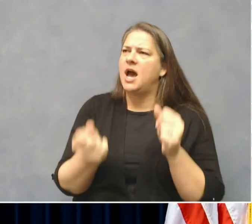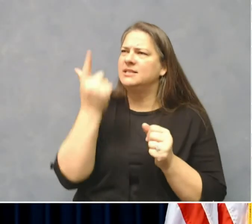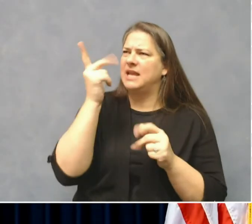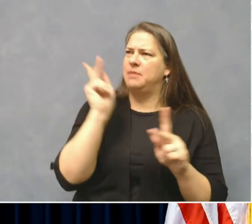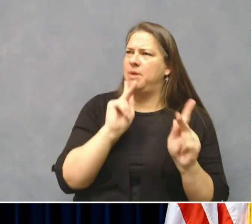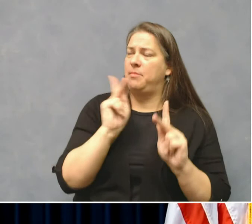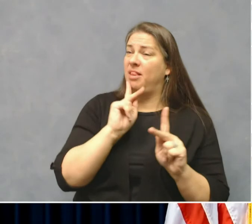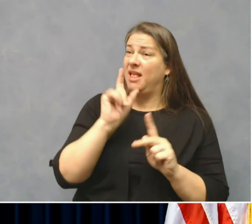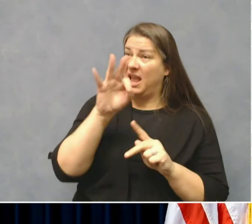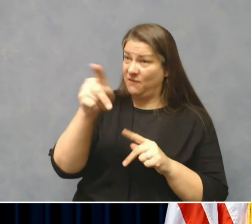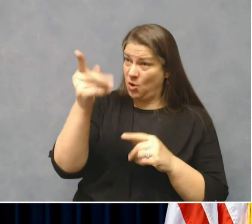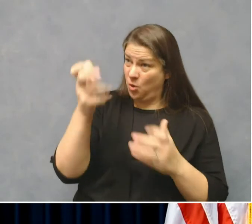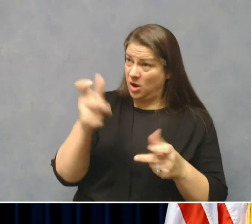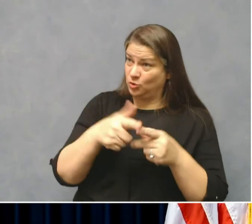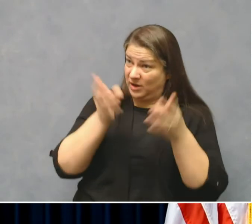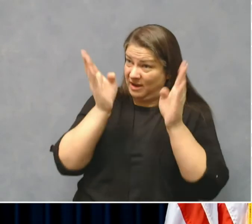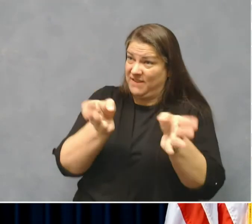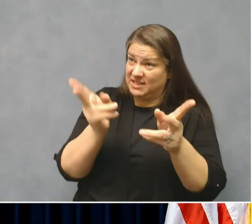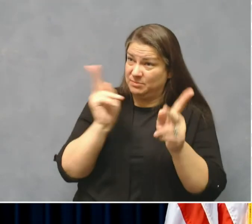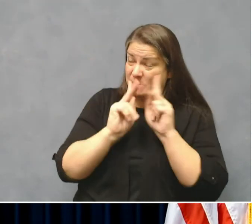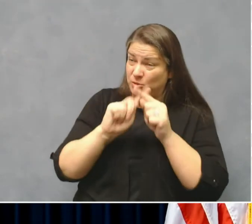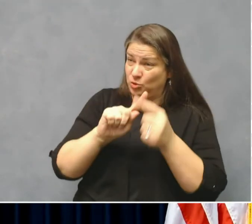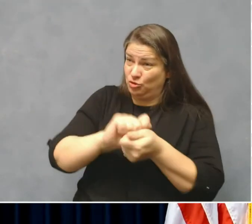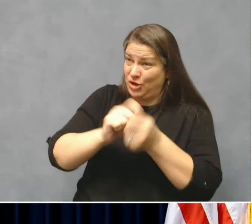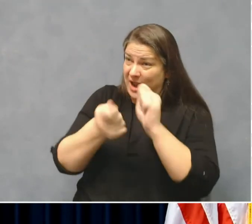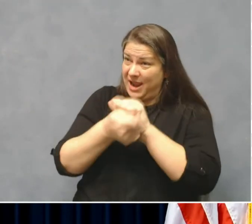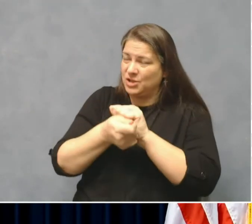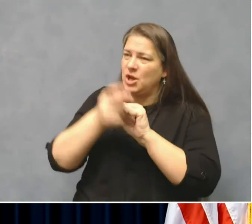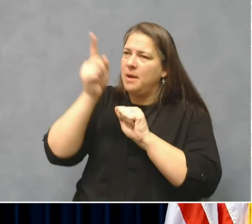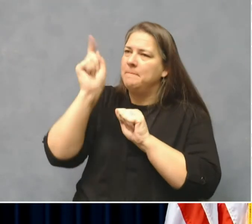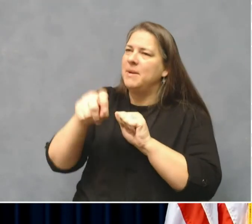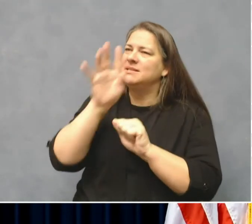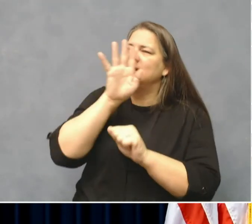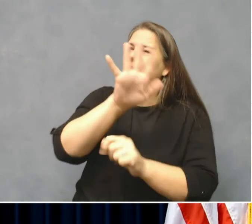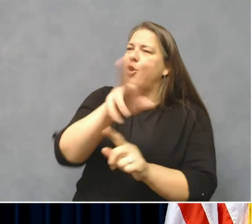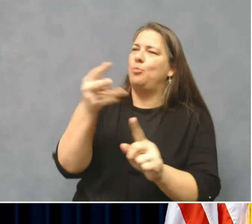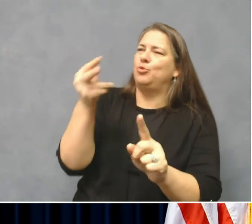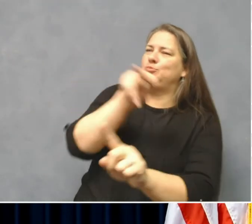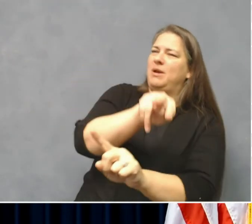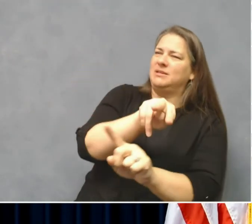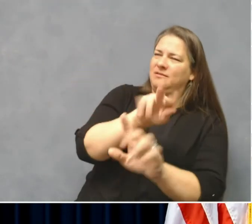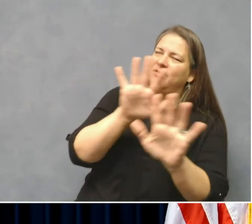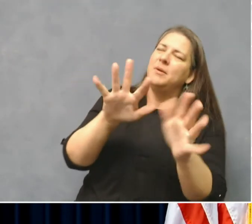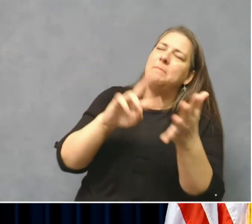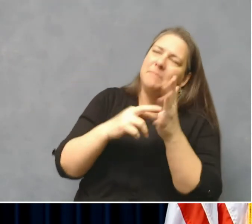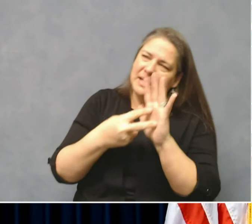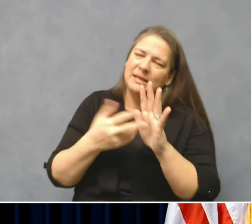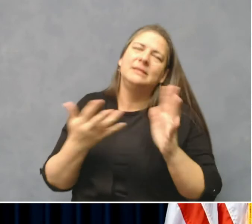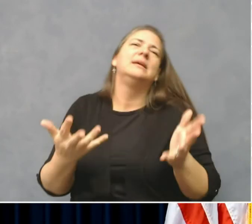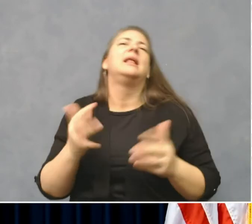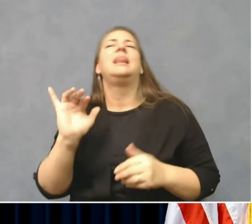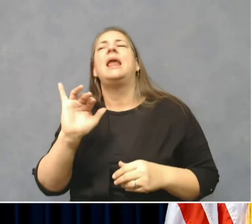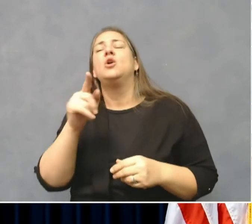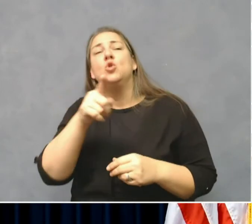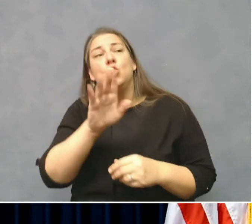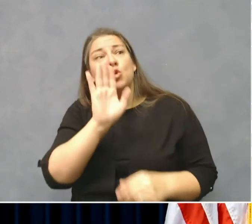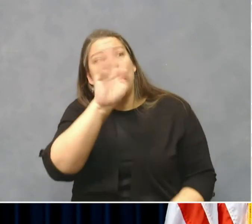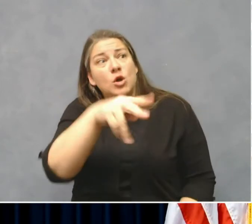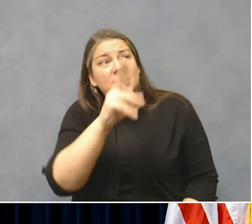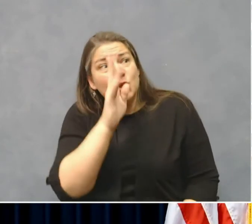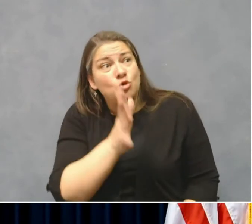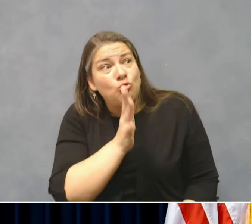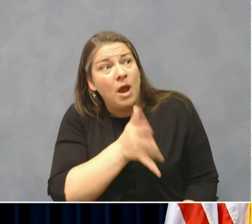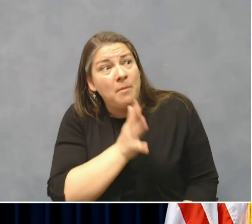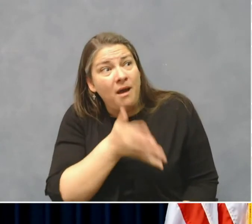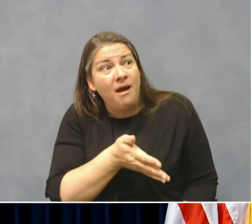to change their behaviors. So some prefer a blunt approach. Basically, if you go see grandma, you might be burying her at